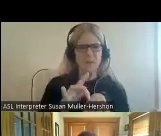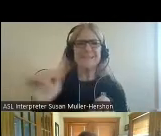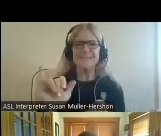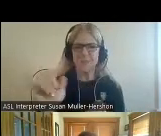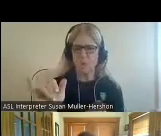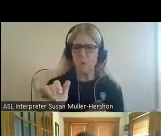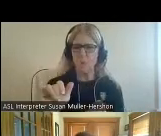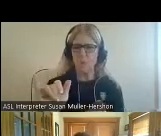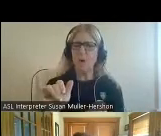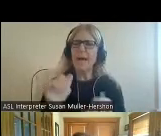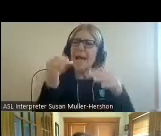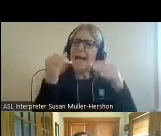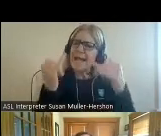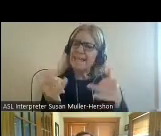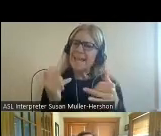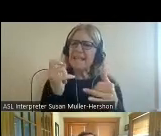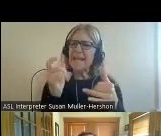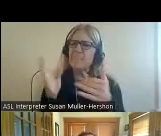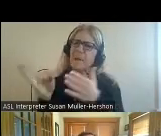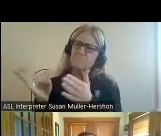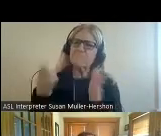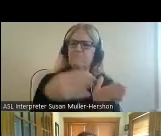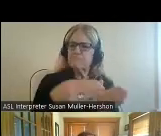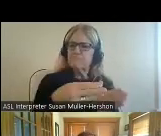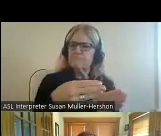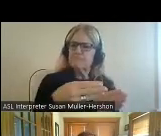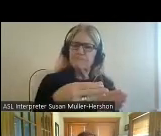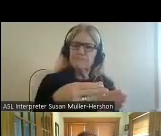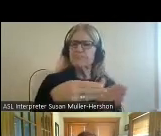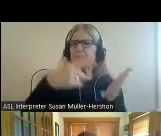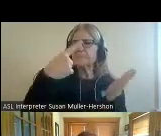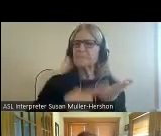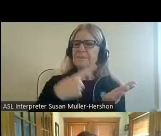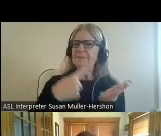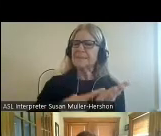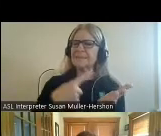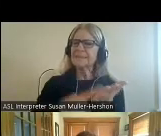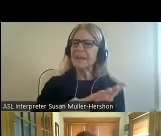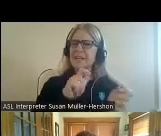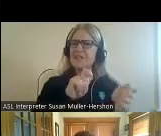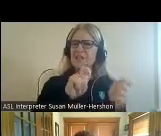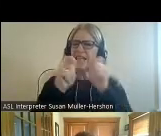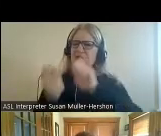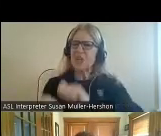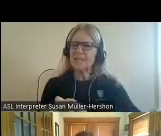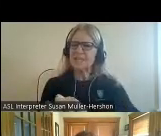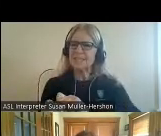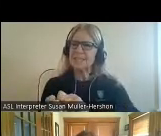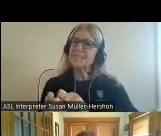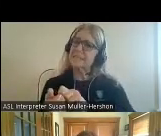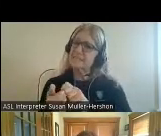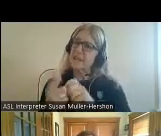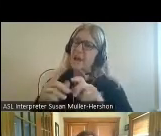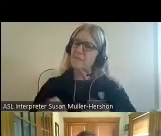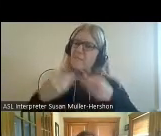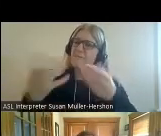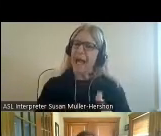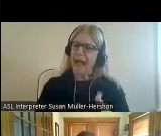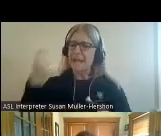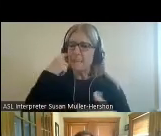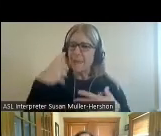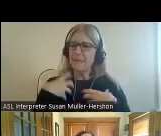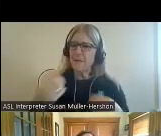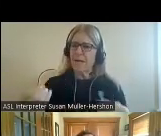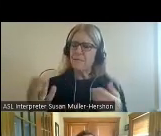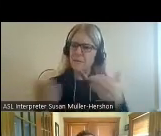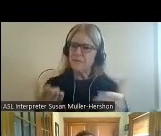going to take a little bit of a turn and talk a bit about some changes that have occurred to our provision of mental health care during the